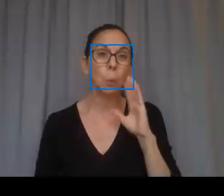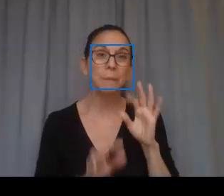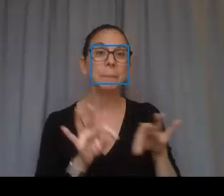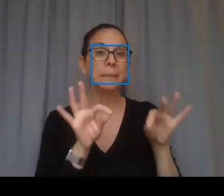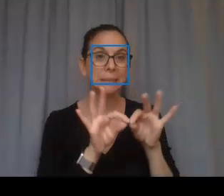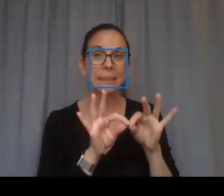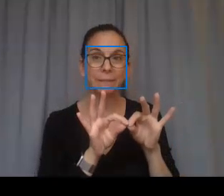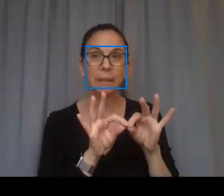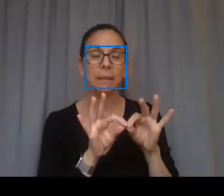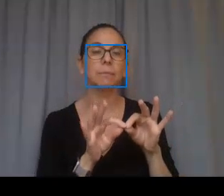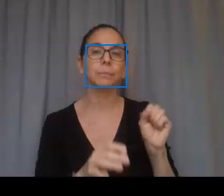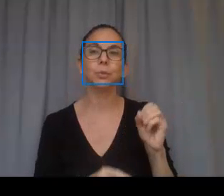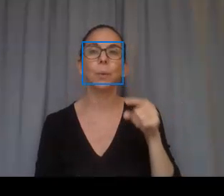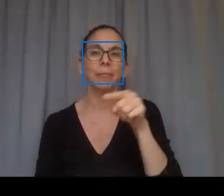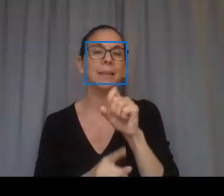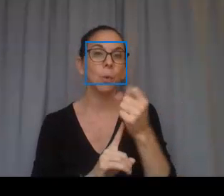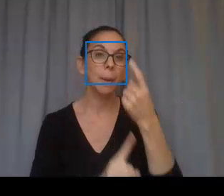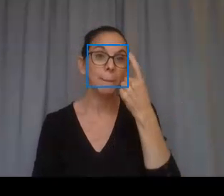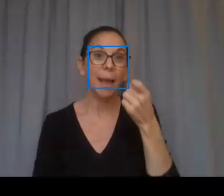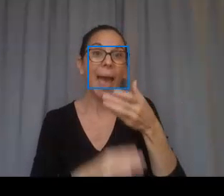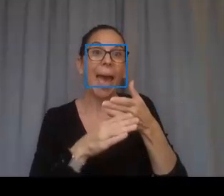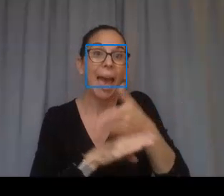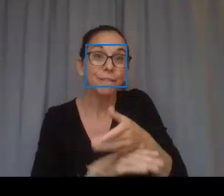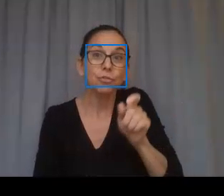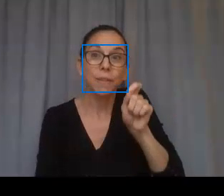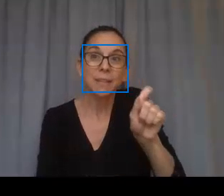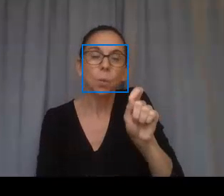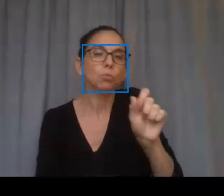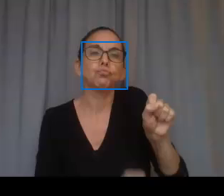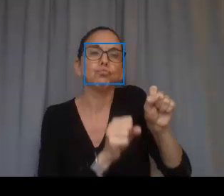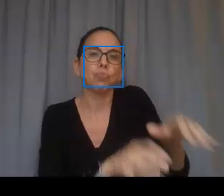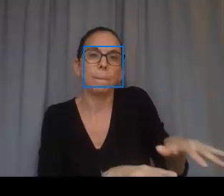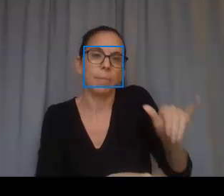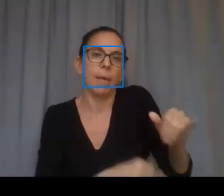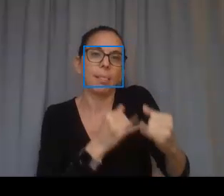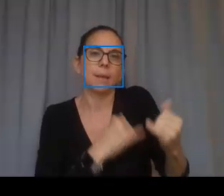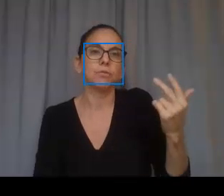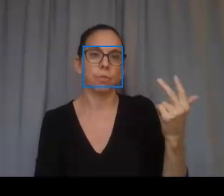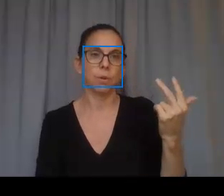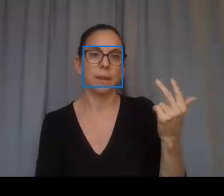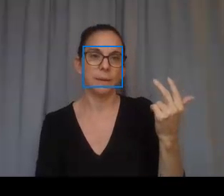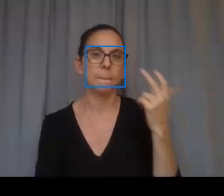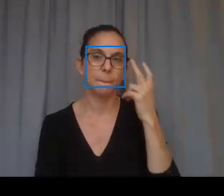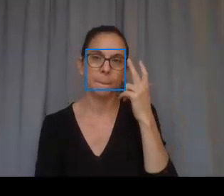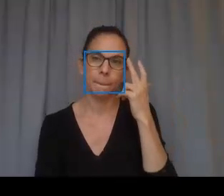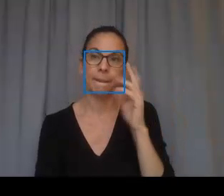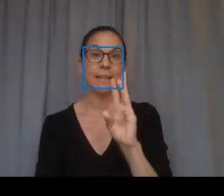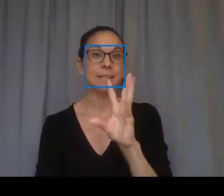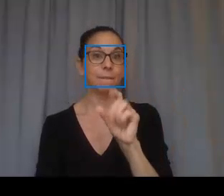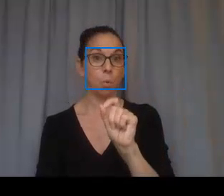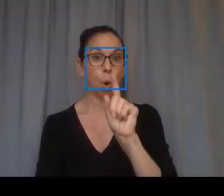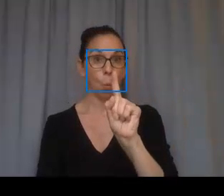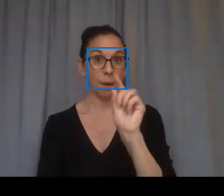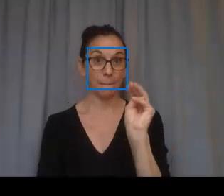significant. And so in this case, because it's after the decimal, we would just drop that. Similarly, here's